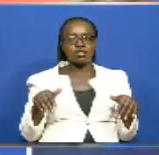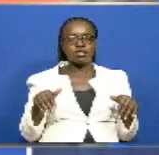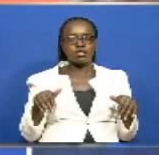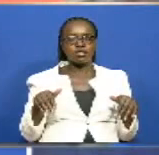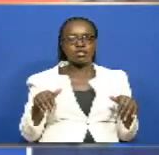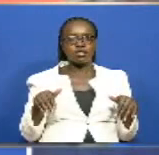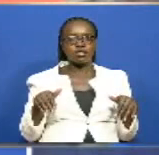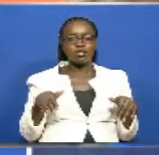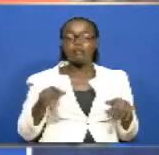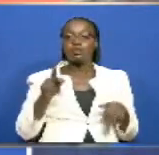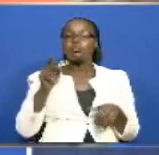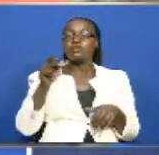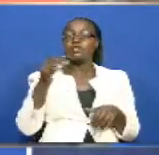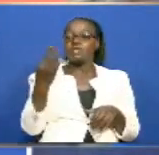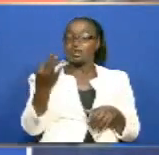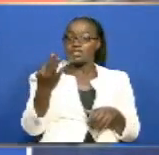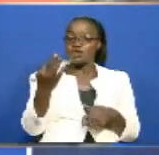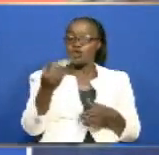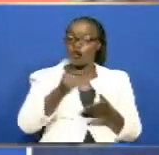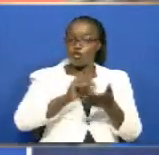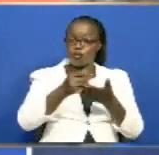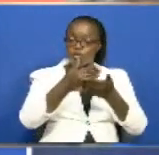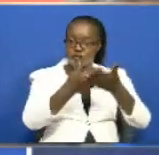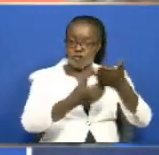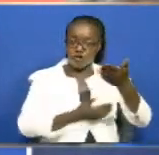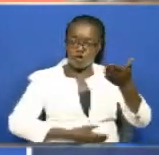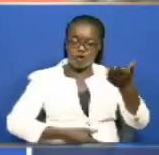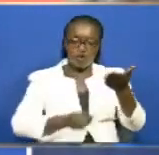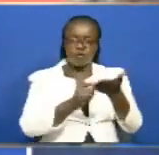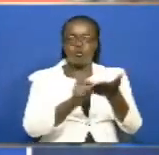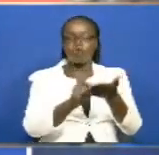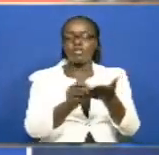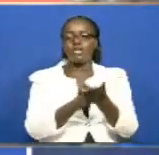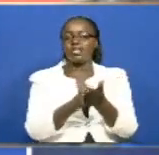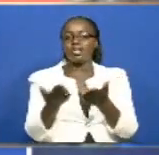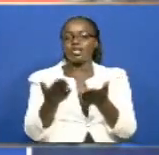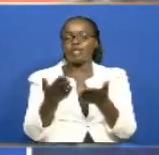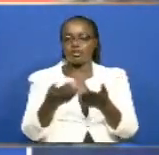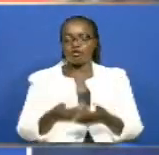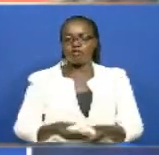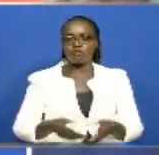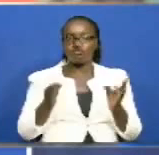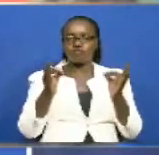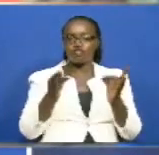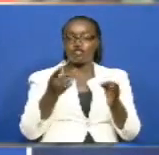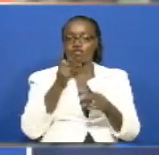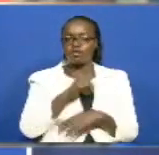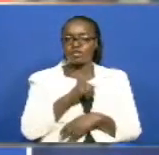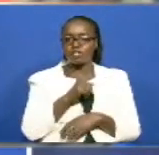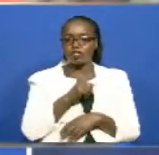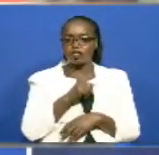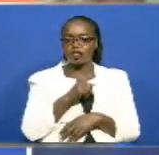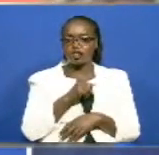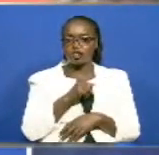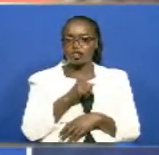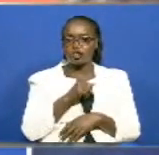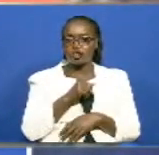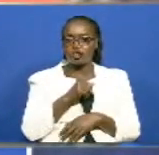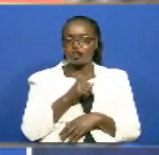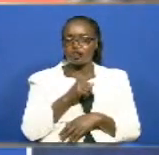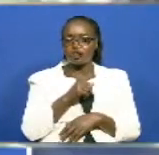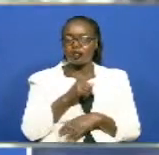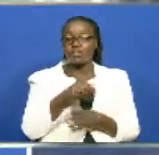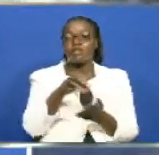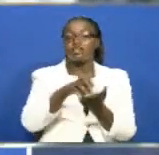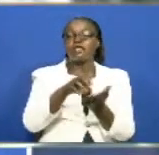awaiting the P3 to be filled and other formalities to be completed. That is opening the